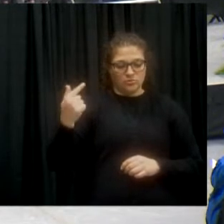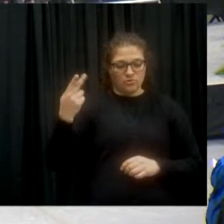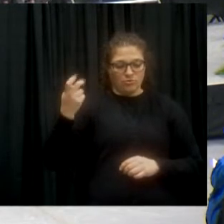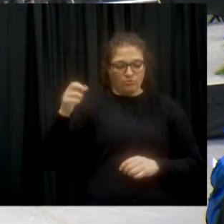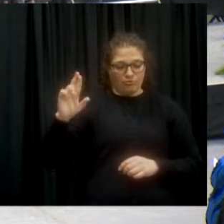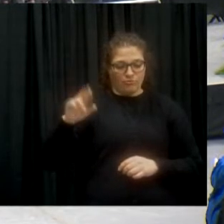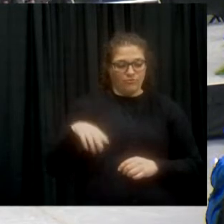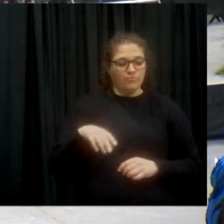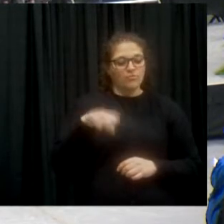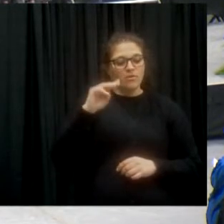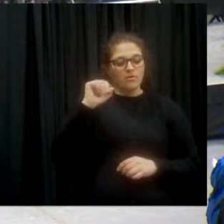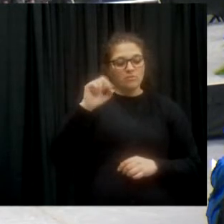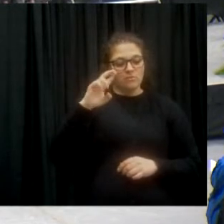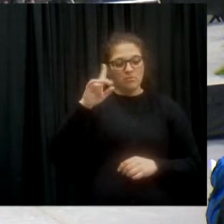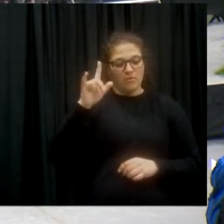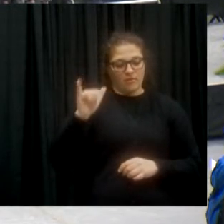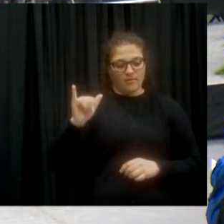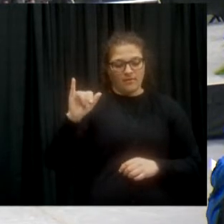Marley Ireland,